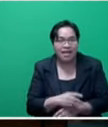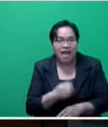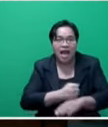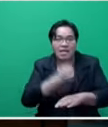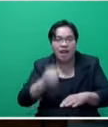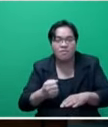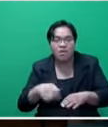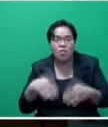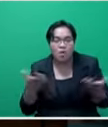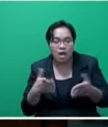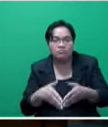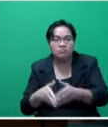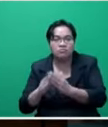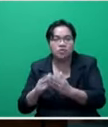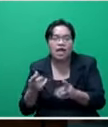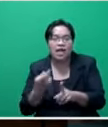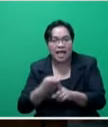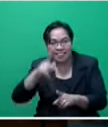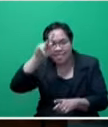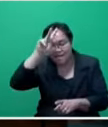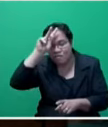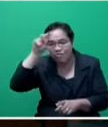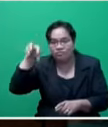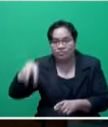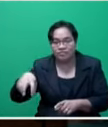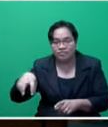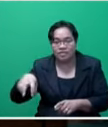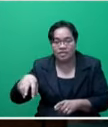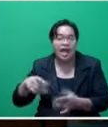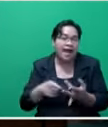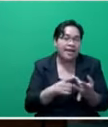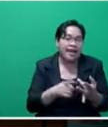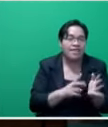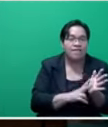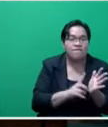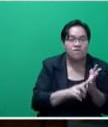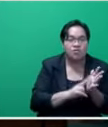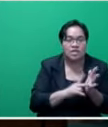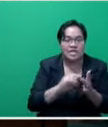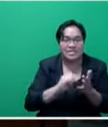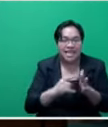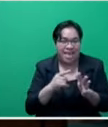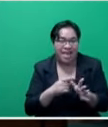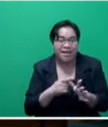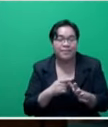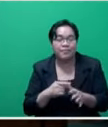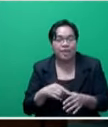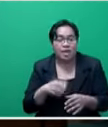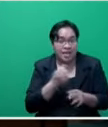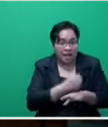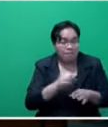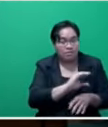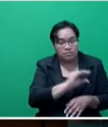in Kavala on the island of Kandabu to complement the existing station in Wulsia. Government has invested